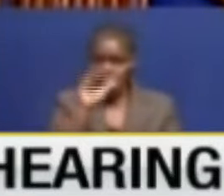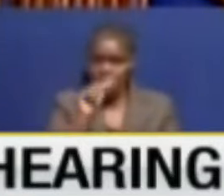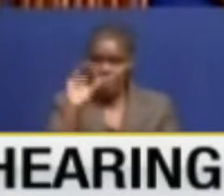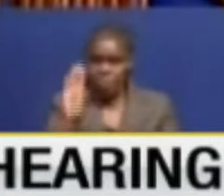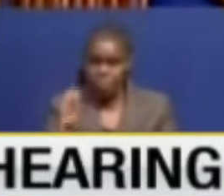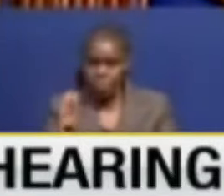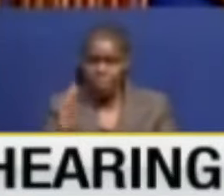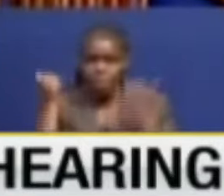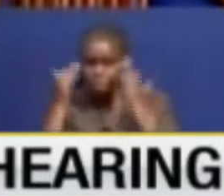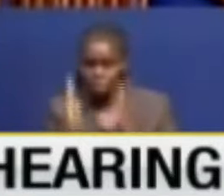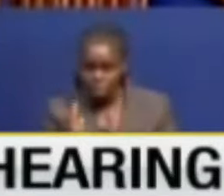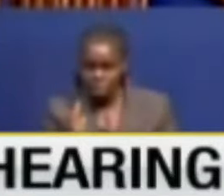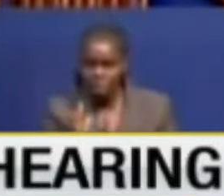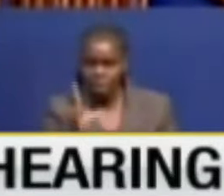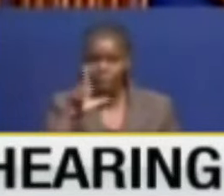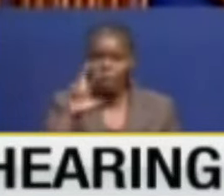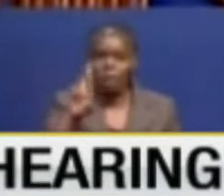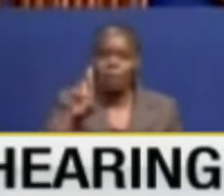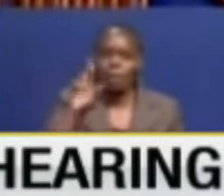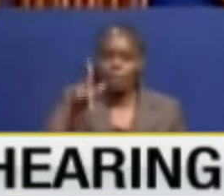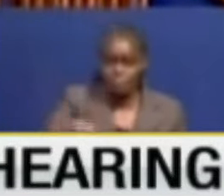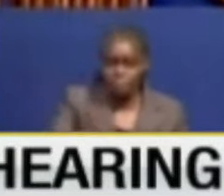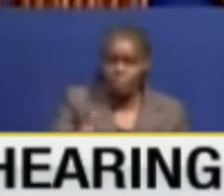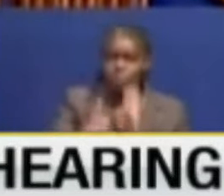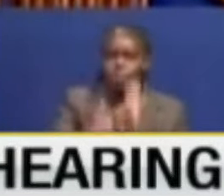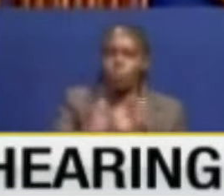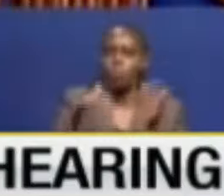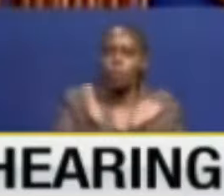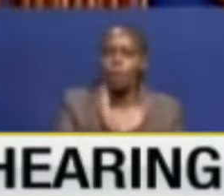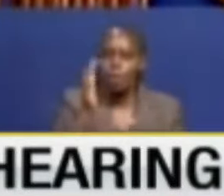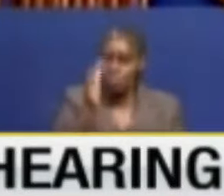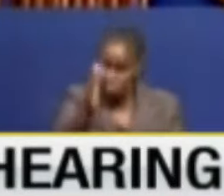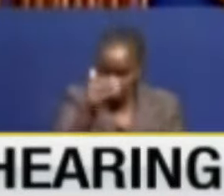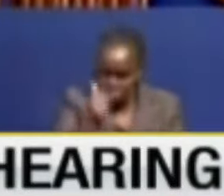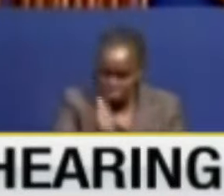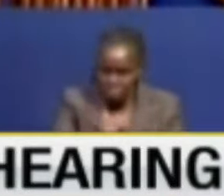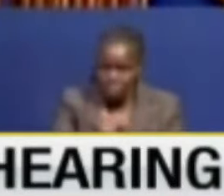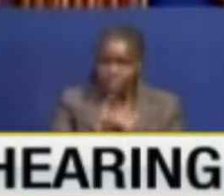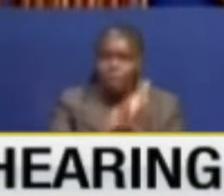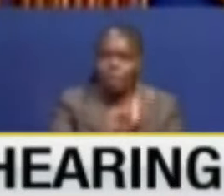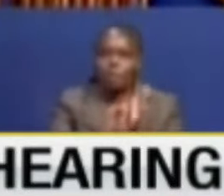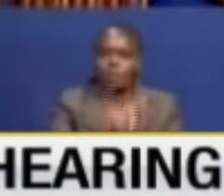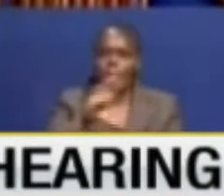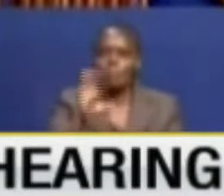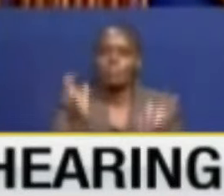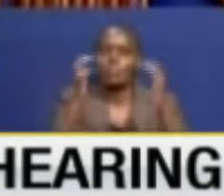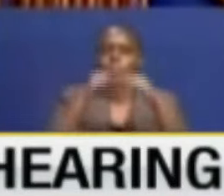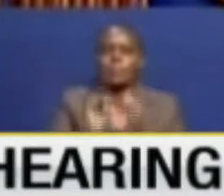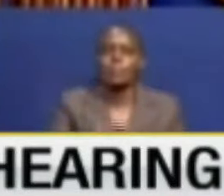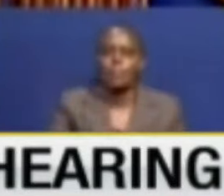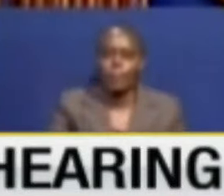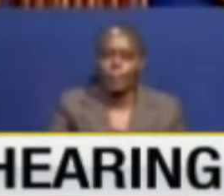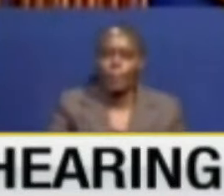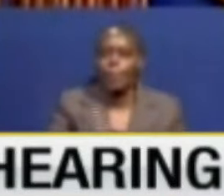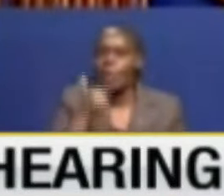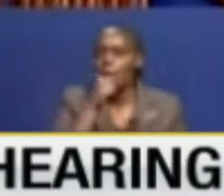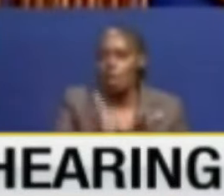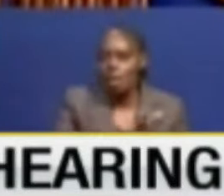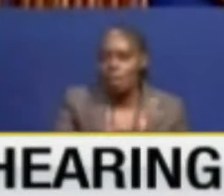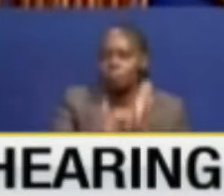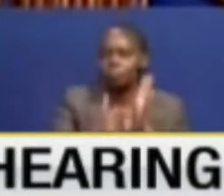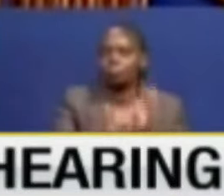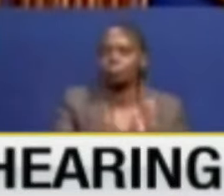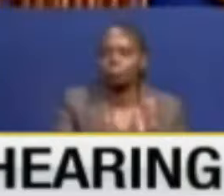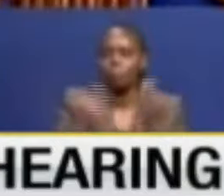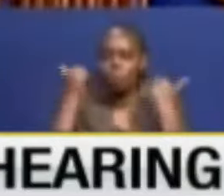B Advocates, LLP, indicating the firm had been appointed to represent the County Assembly. The letter also indicated